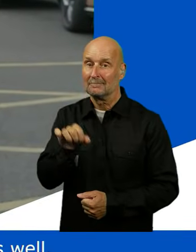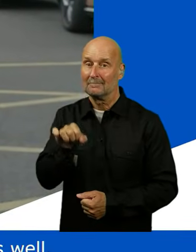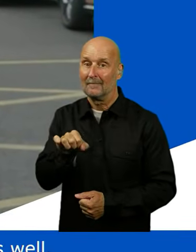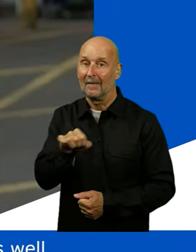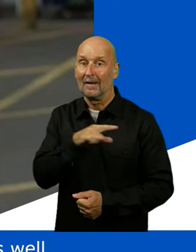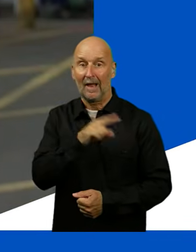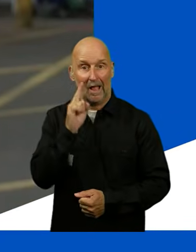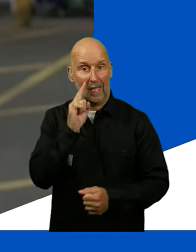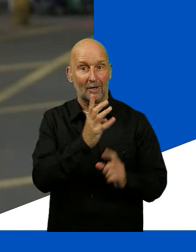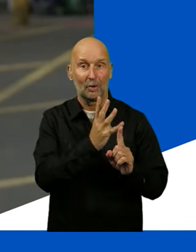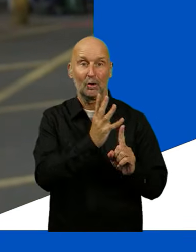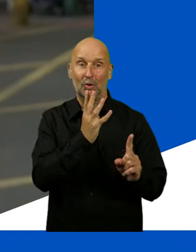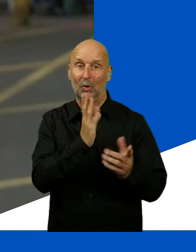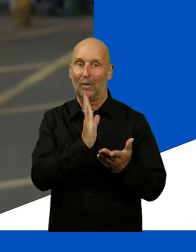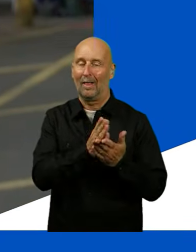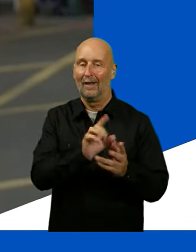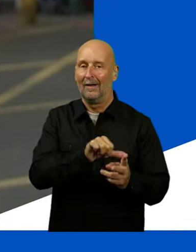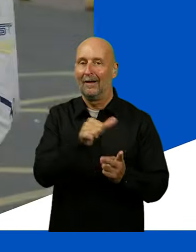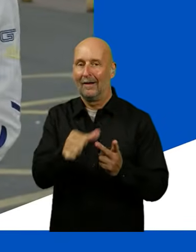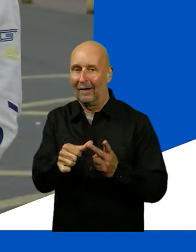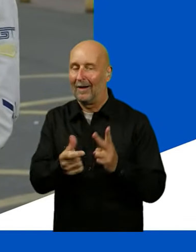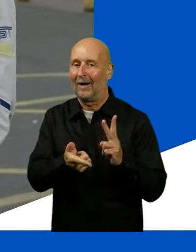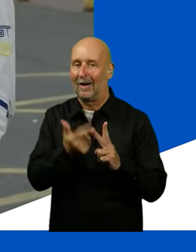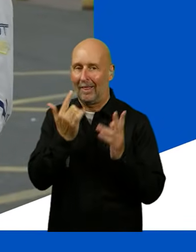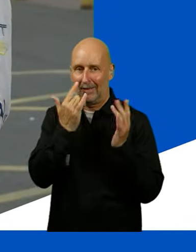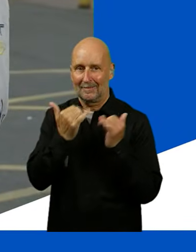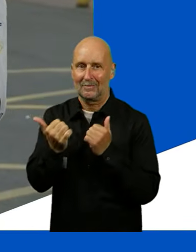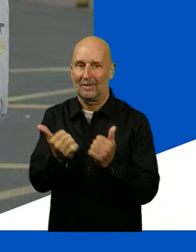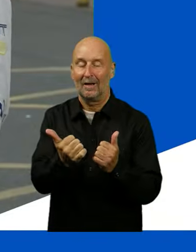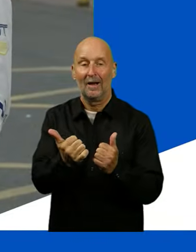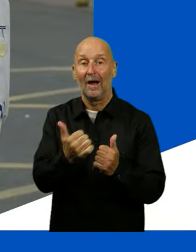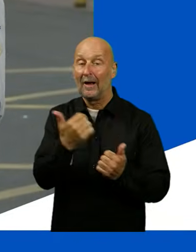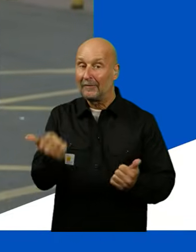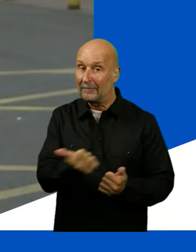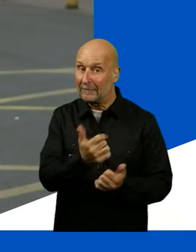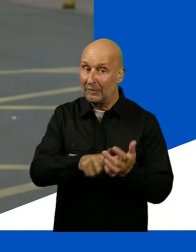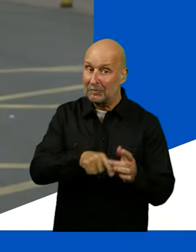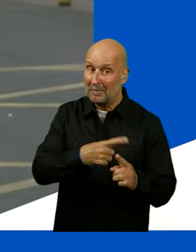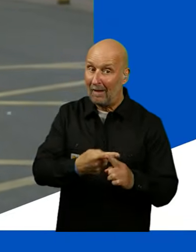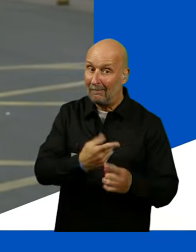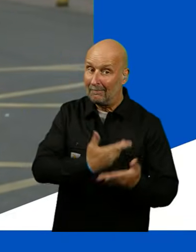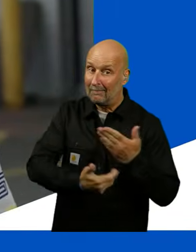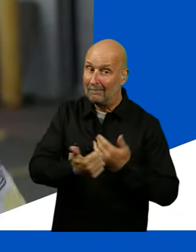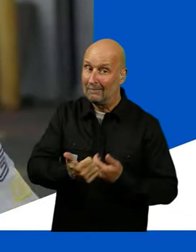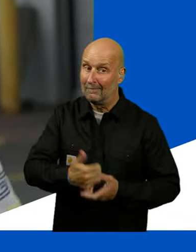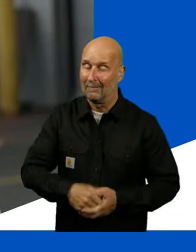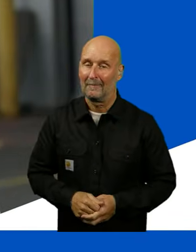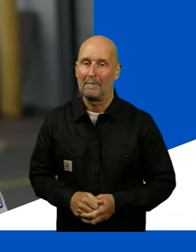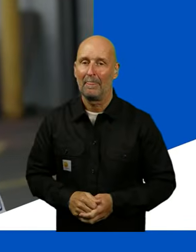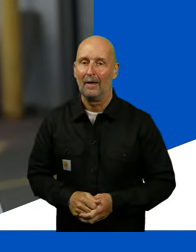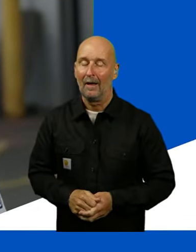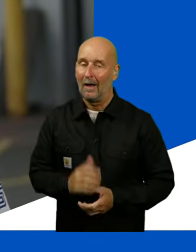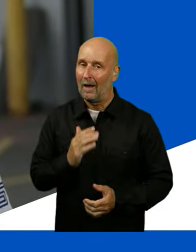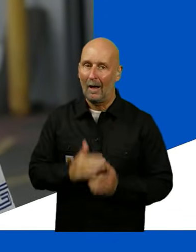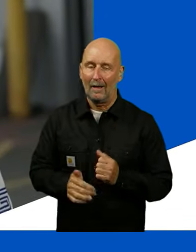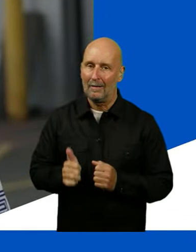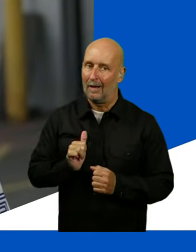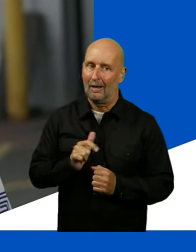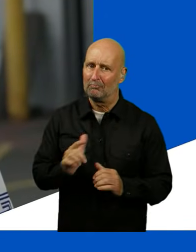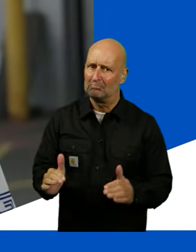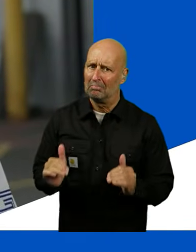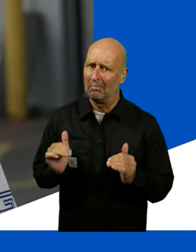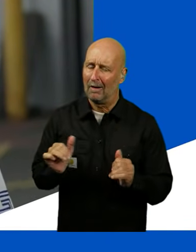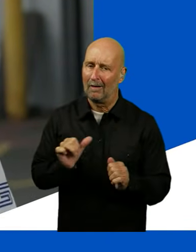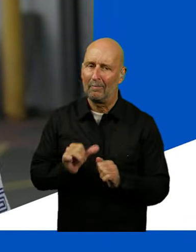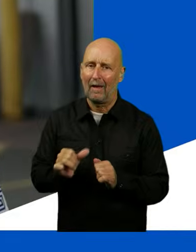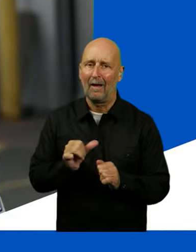and have another test drive? Yes, I am. I'm going to do another one. So Mike, you've had your test drive, you're out of the car. Yep. How did it go? Better than expected, actually. One thing that